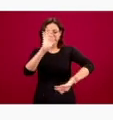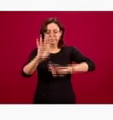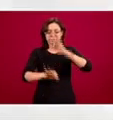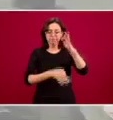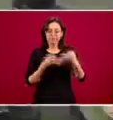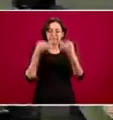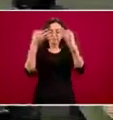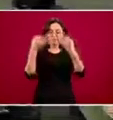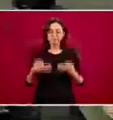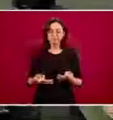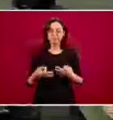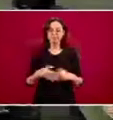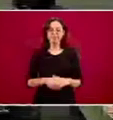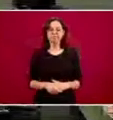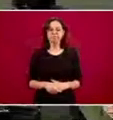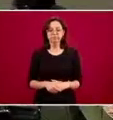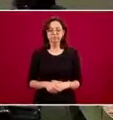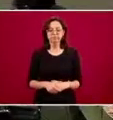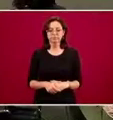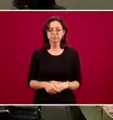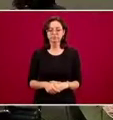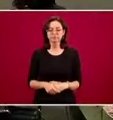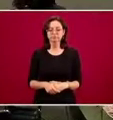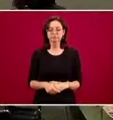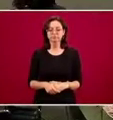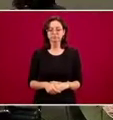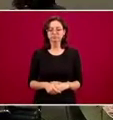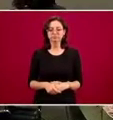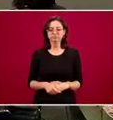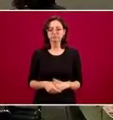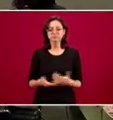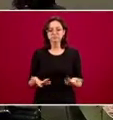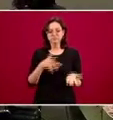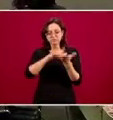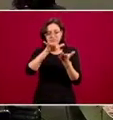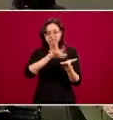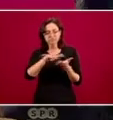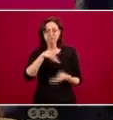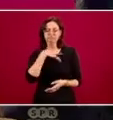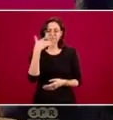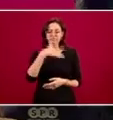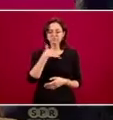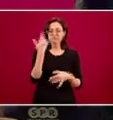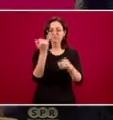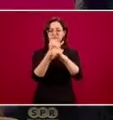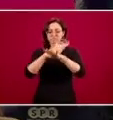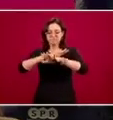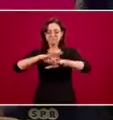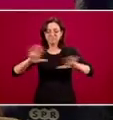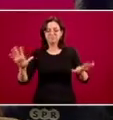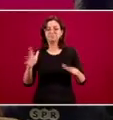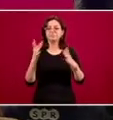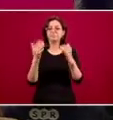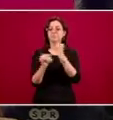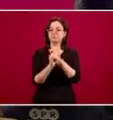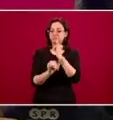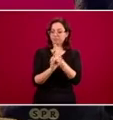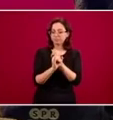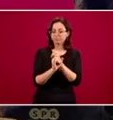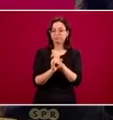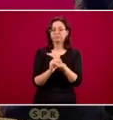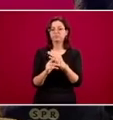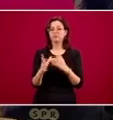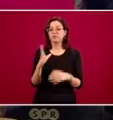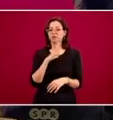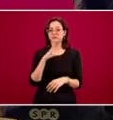self medicating, especially for opioids. So, please avoid self medicating.